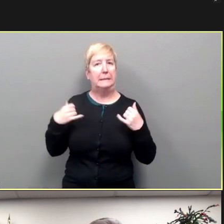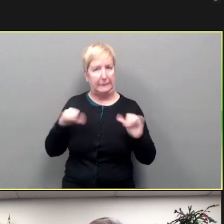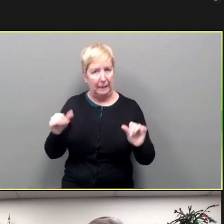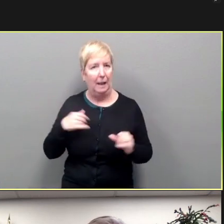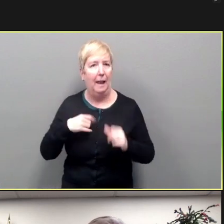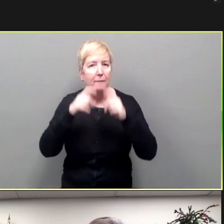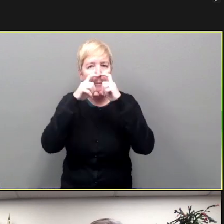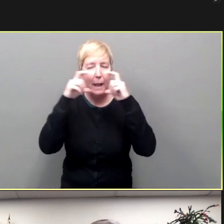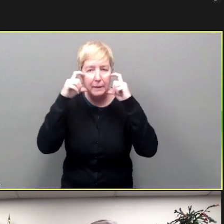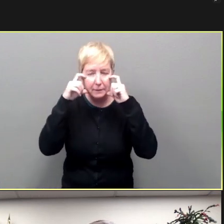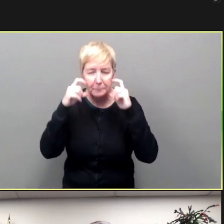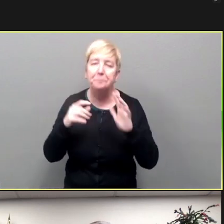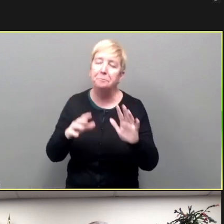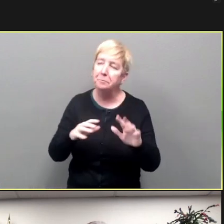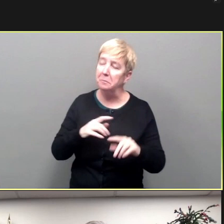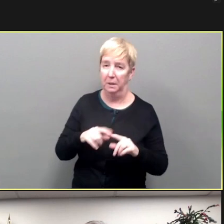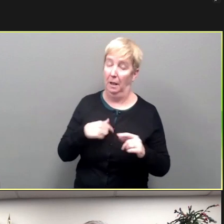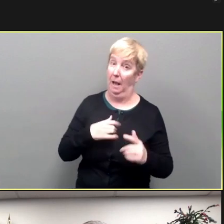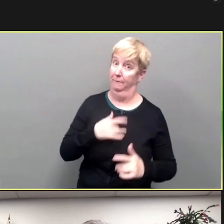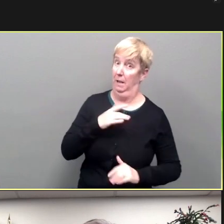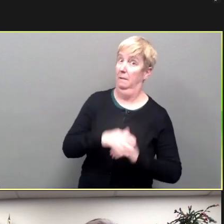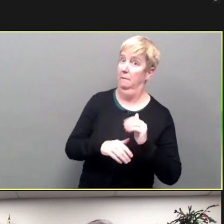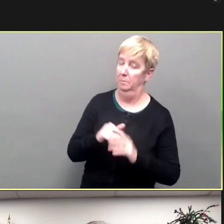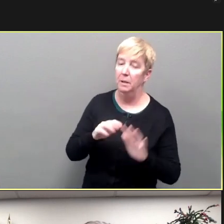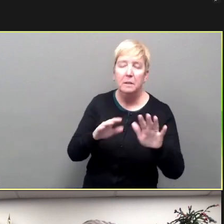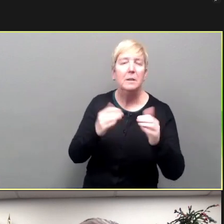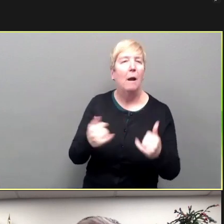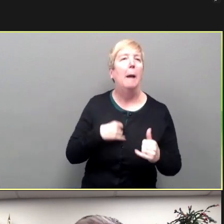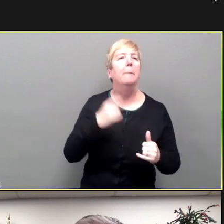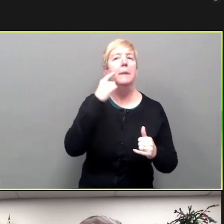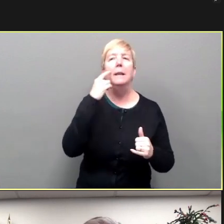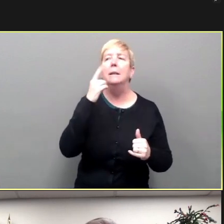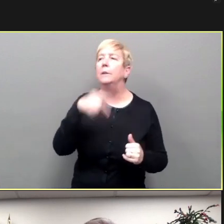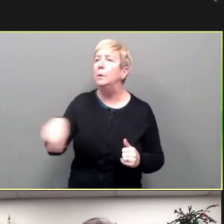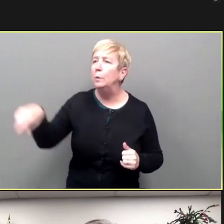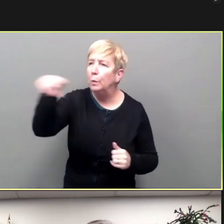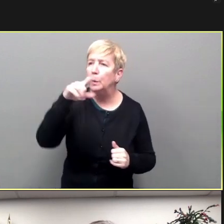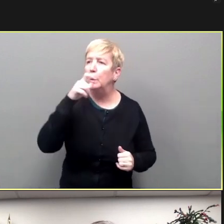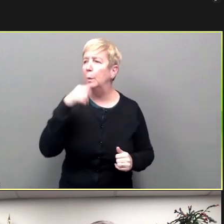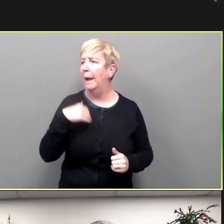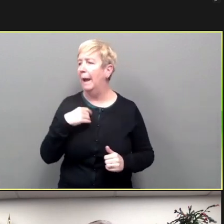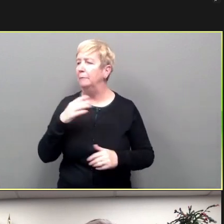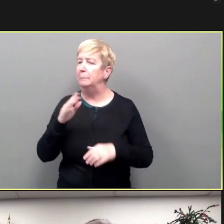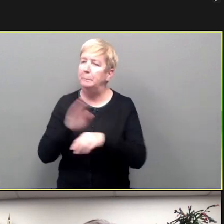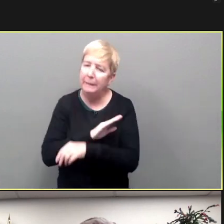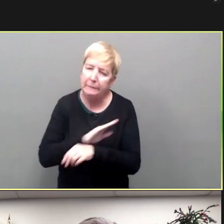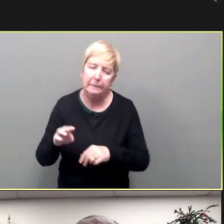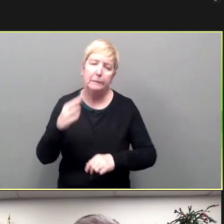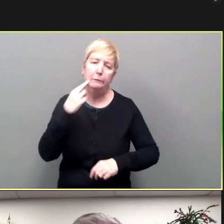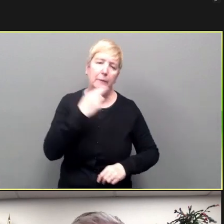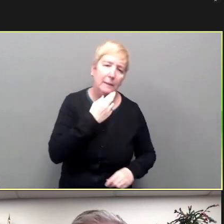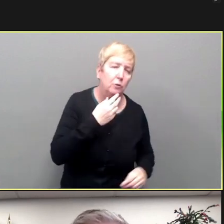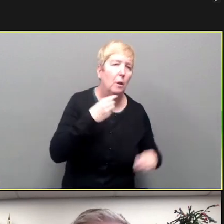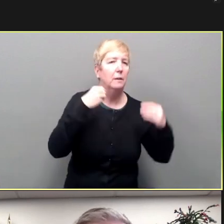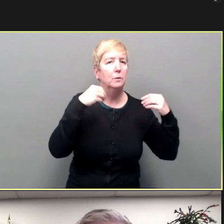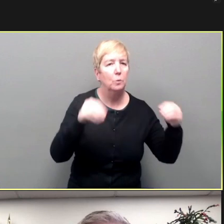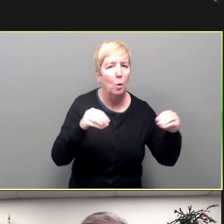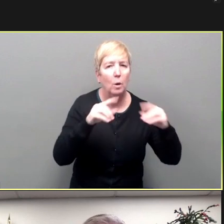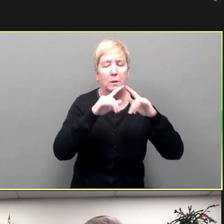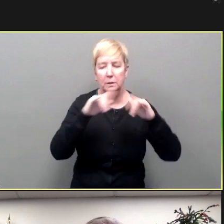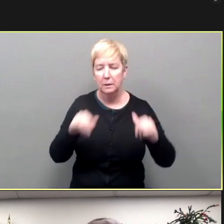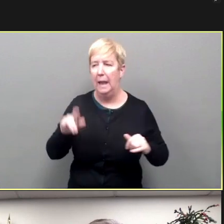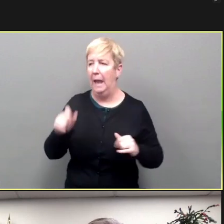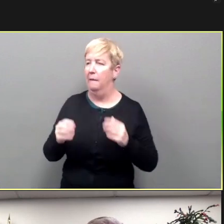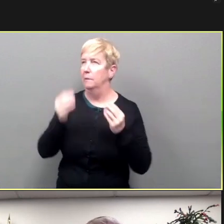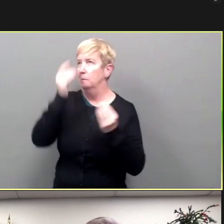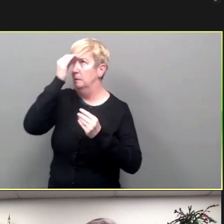us who own businesses or operate practices or establishments or restaurants, what are those things we can do